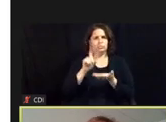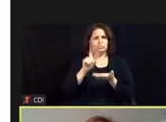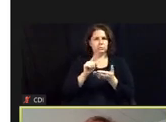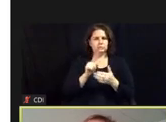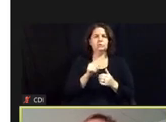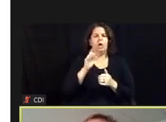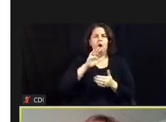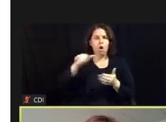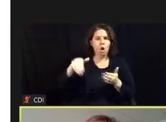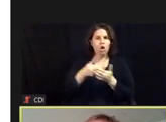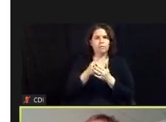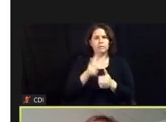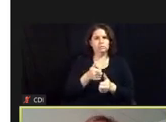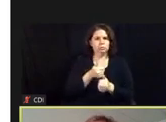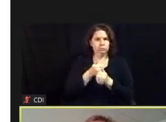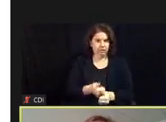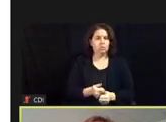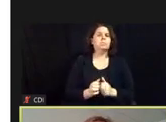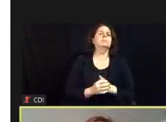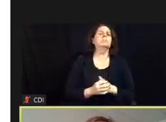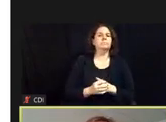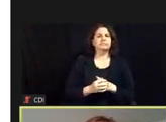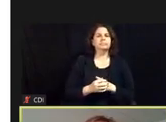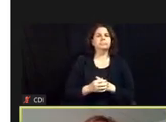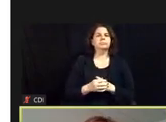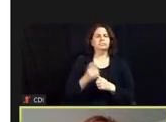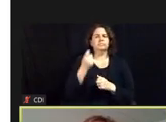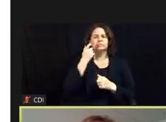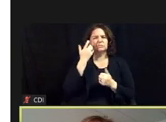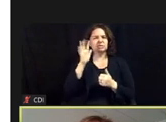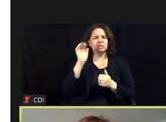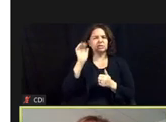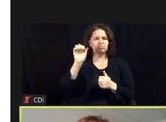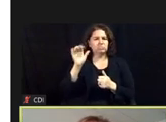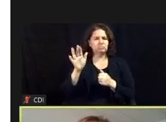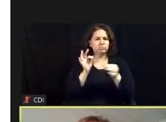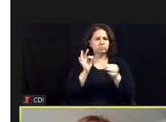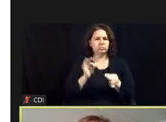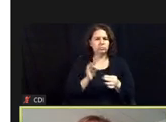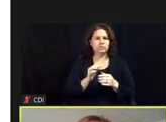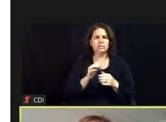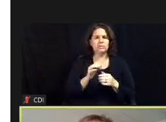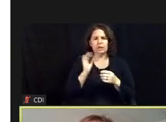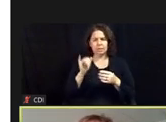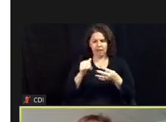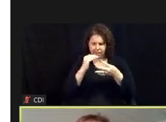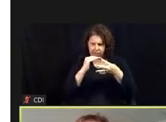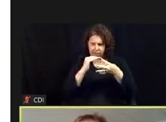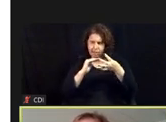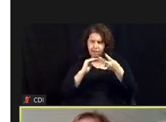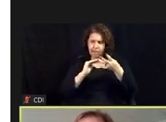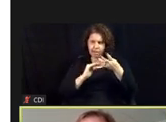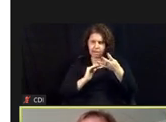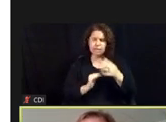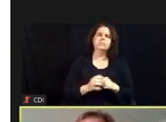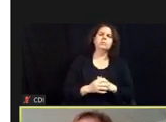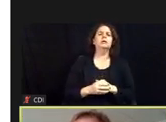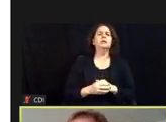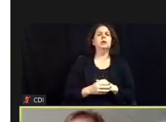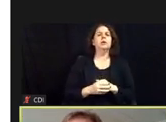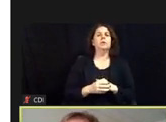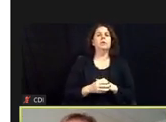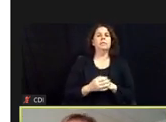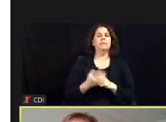positivity. 2 simple metrics that are easy to measure and follow. 4 categories instead of 58 sets